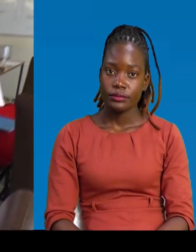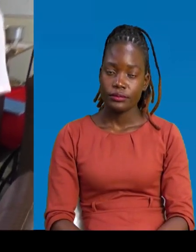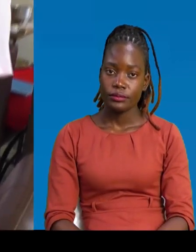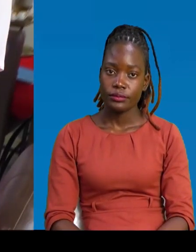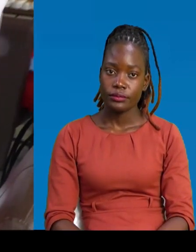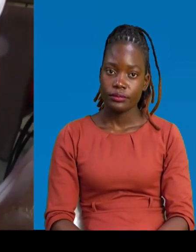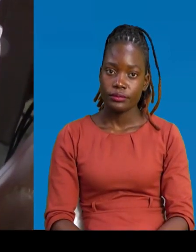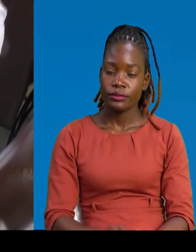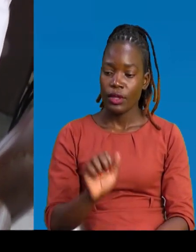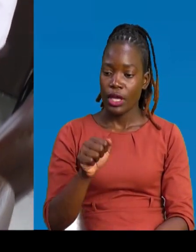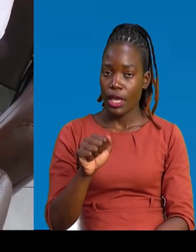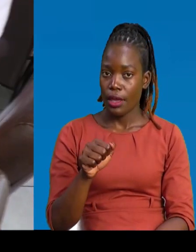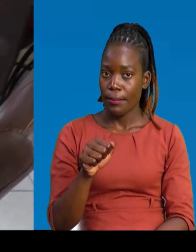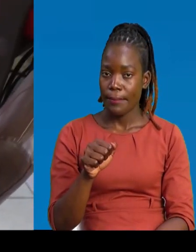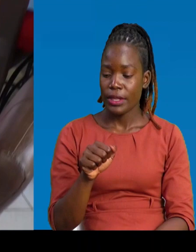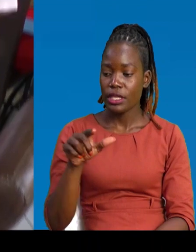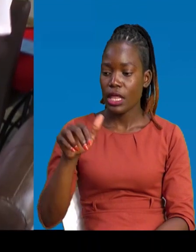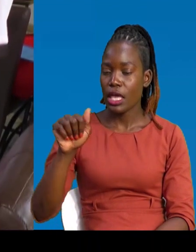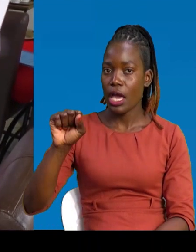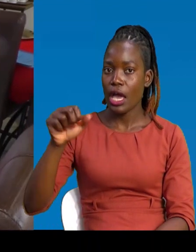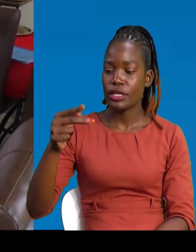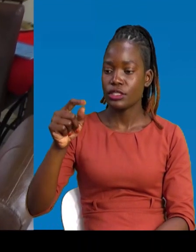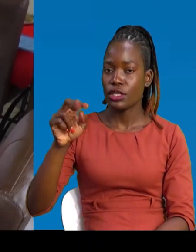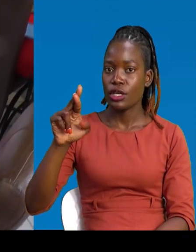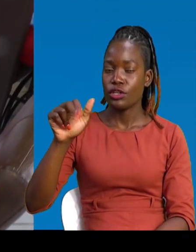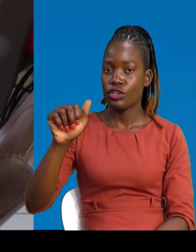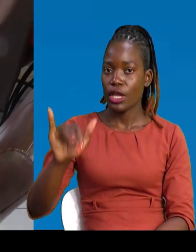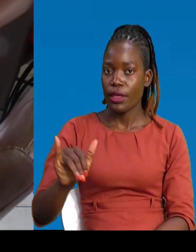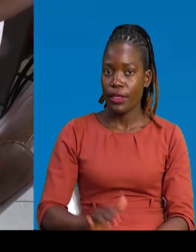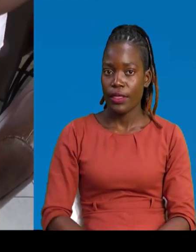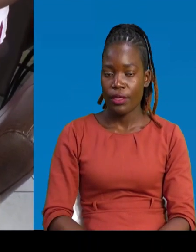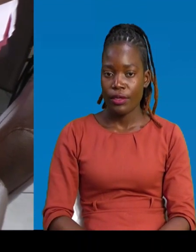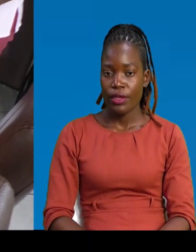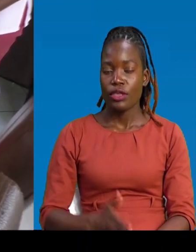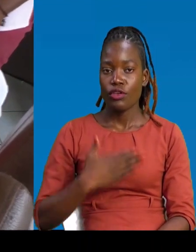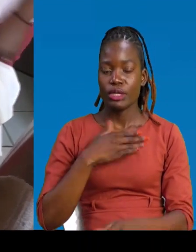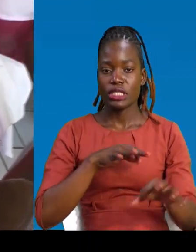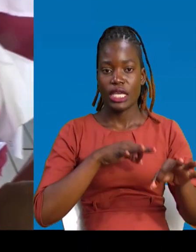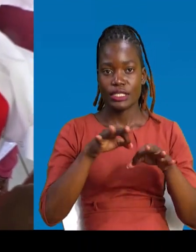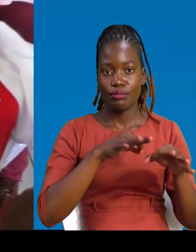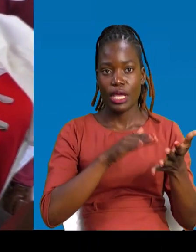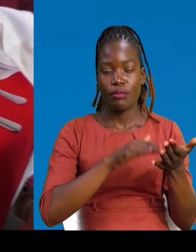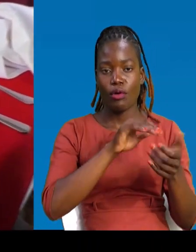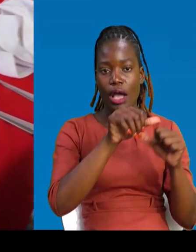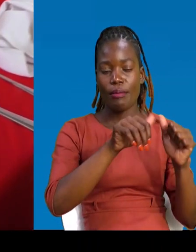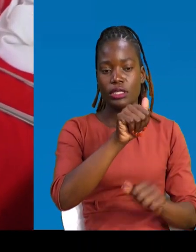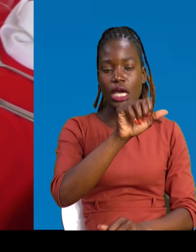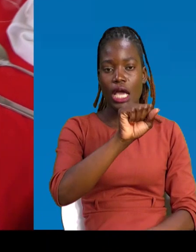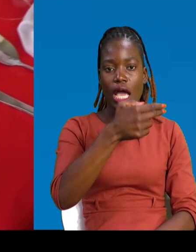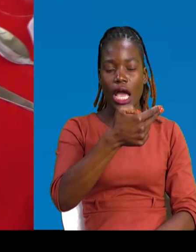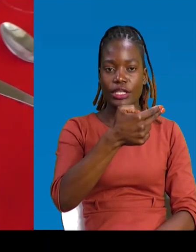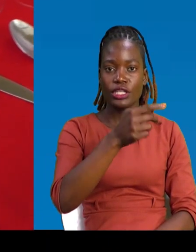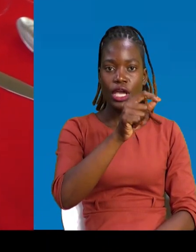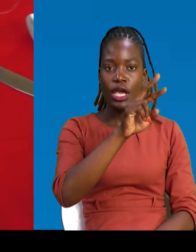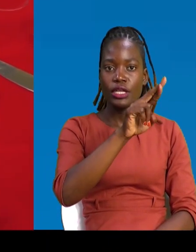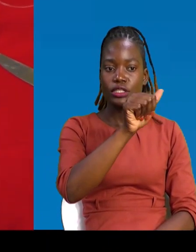ashtray. Yeah. Yeah, this is an ashtray. Okay. This is an ashtray. Hebu tueleze zaidi kuhusu hiyo ashtray. Kwa sababu some of